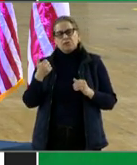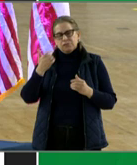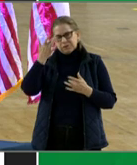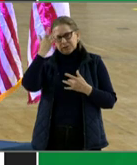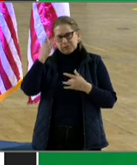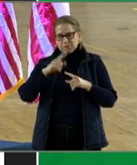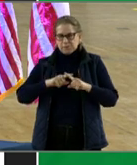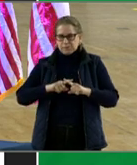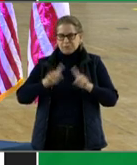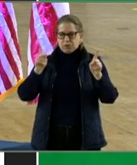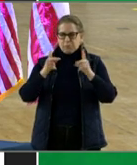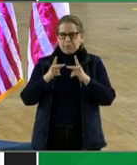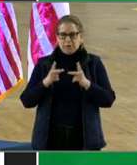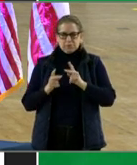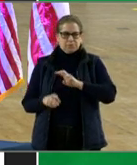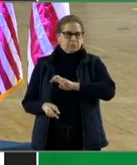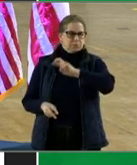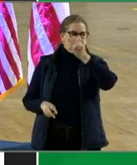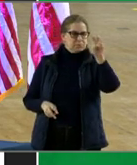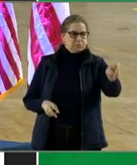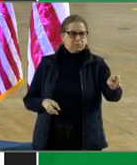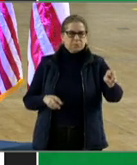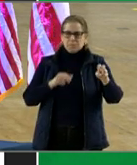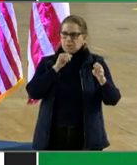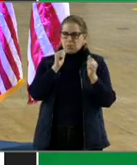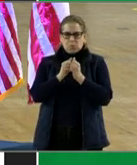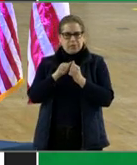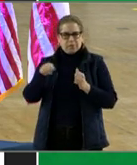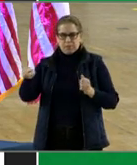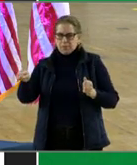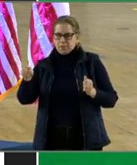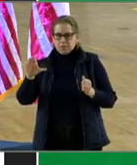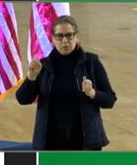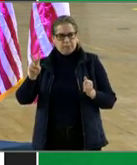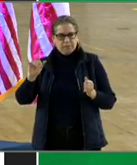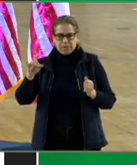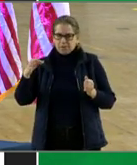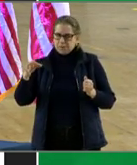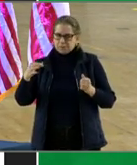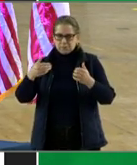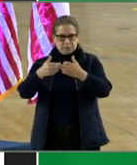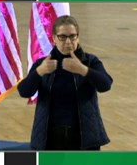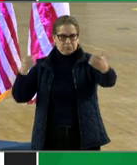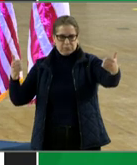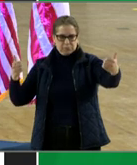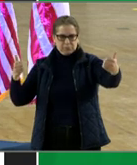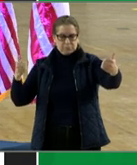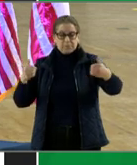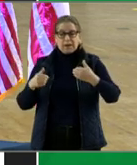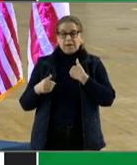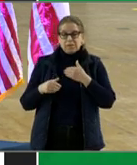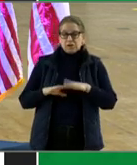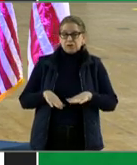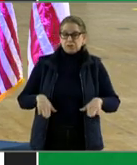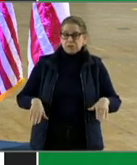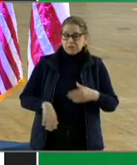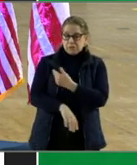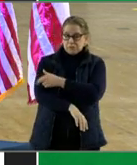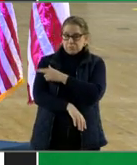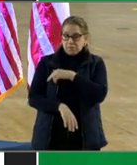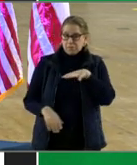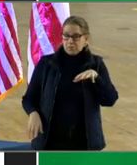we've done some things like work with Children's National Health System, for example, because we are having some